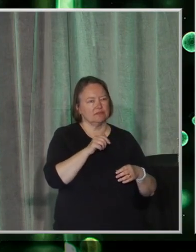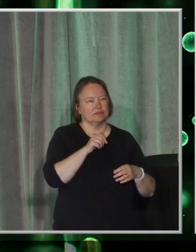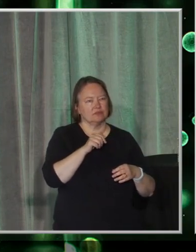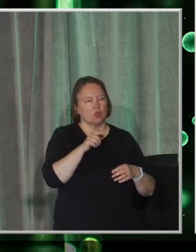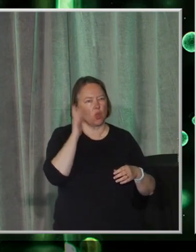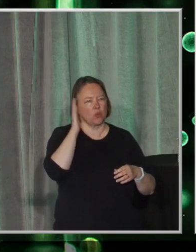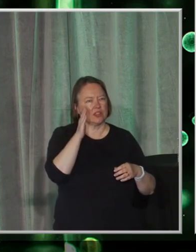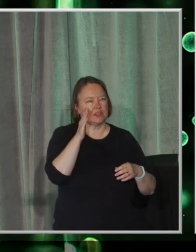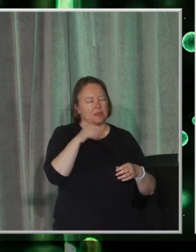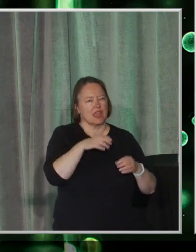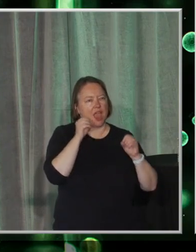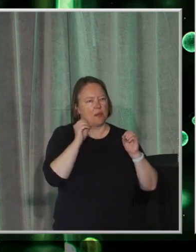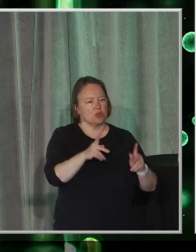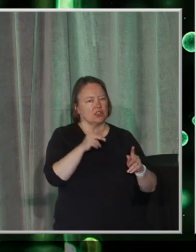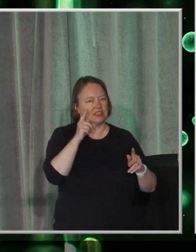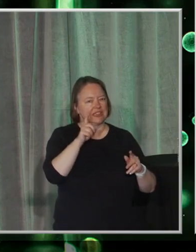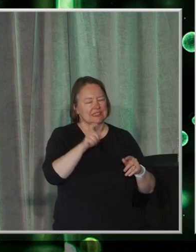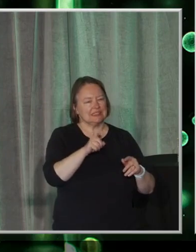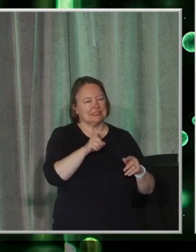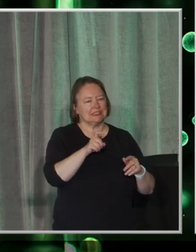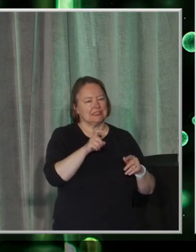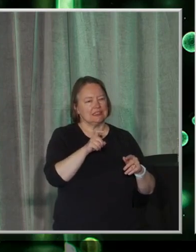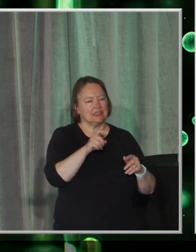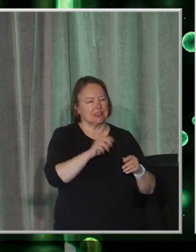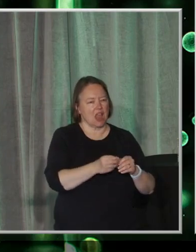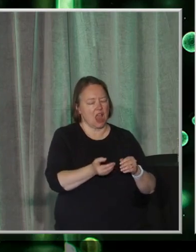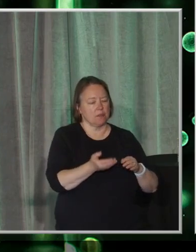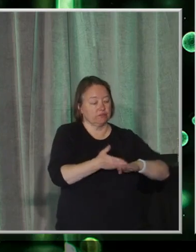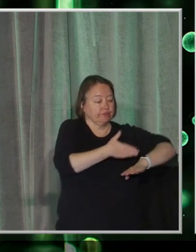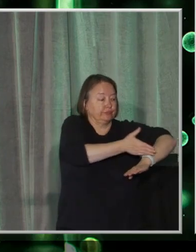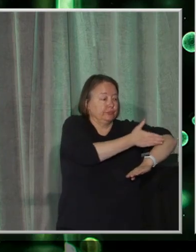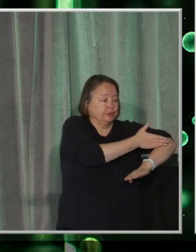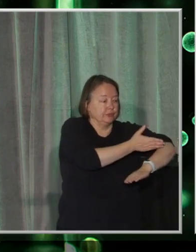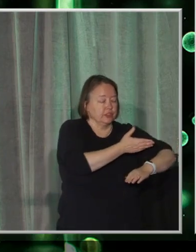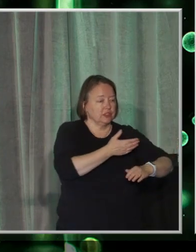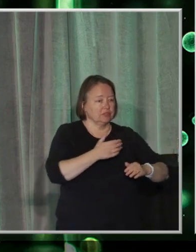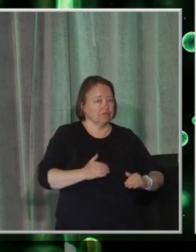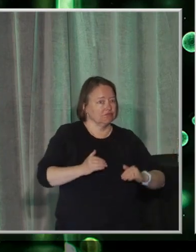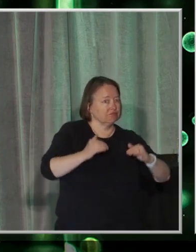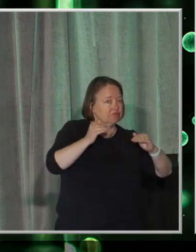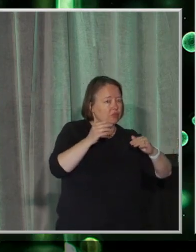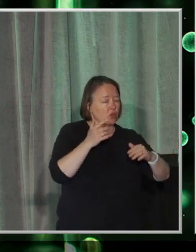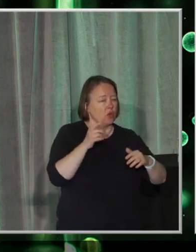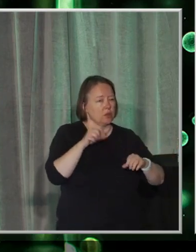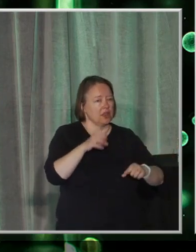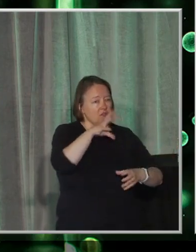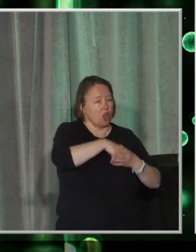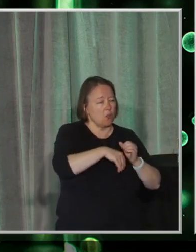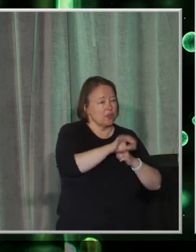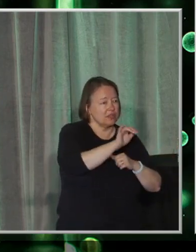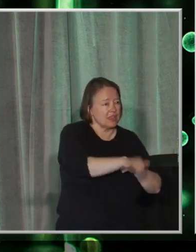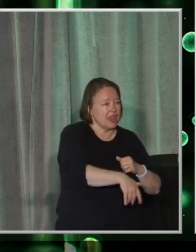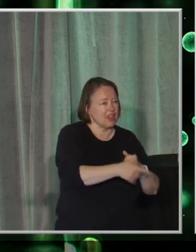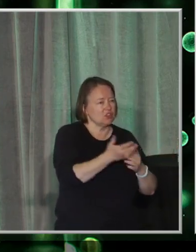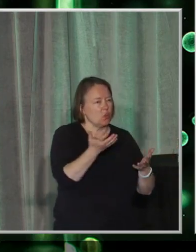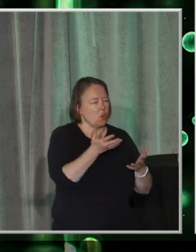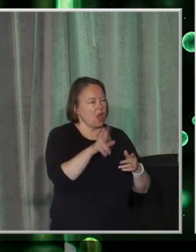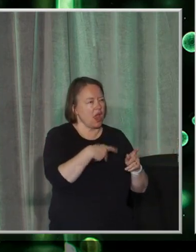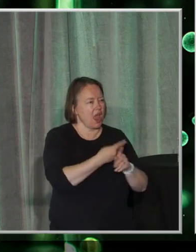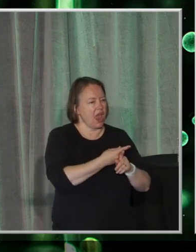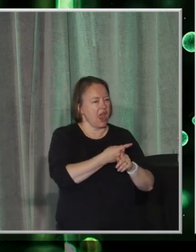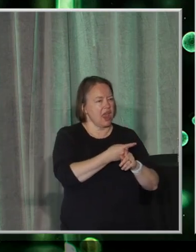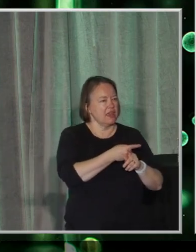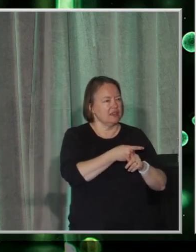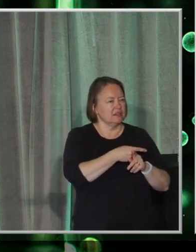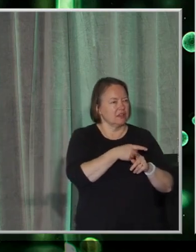these be opportunities that need upskilling, or will you be involved in that? So, you know, what kind of profile